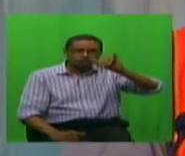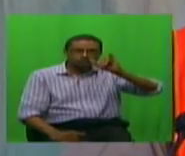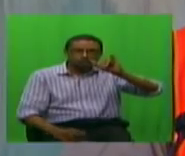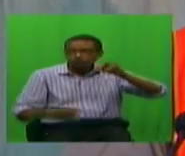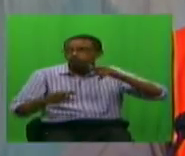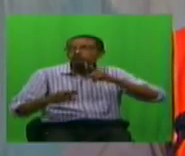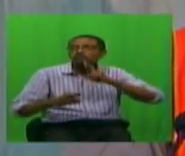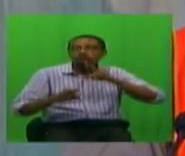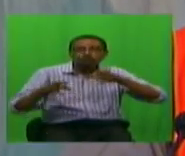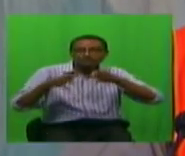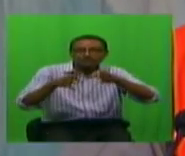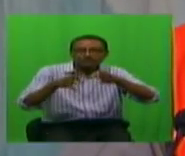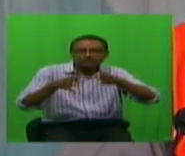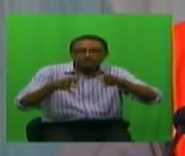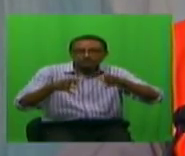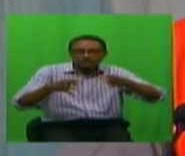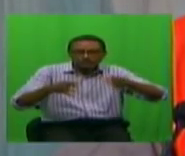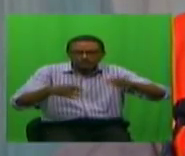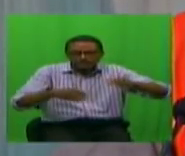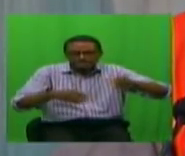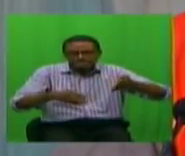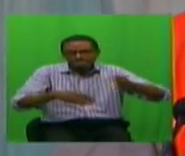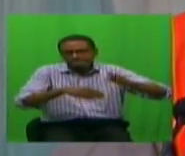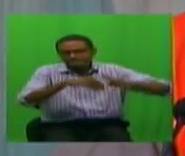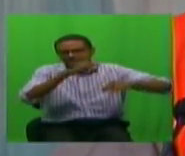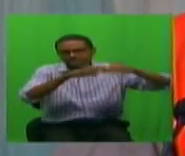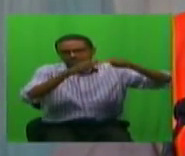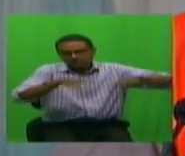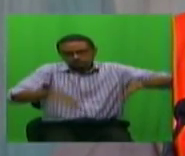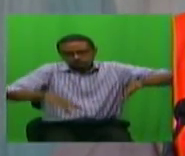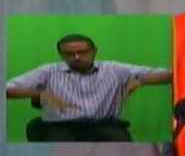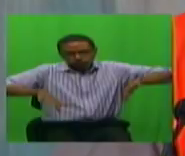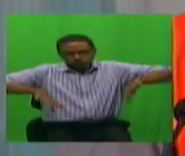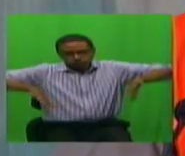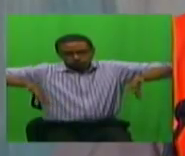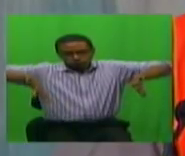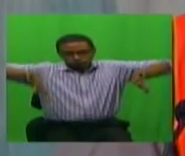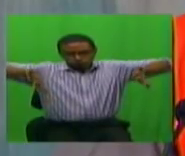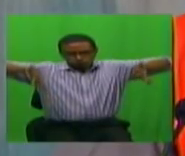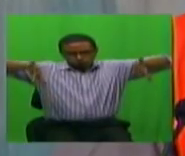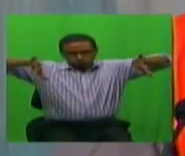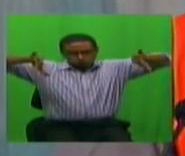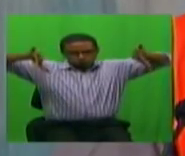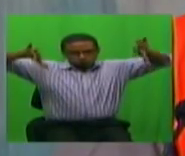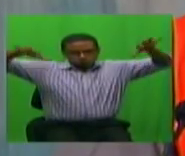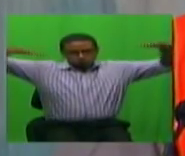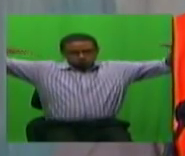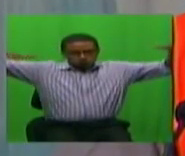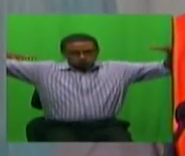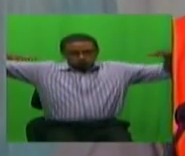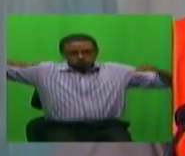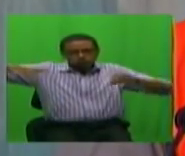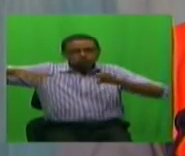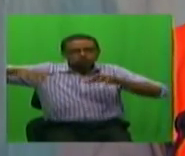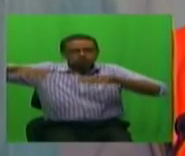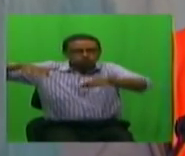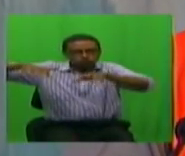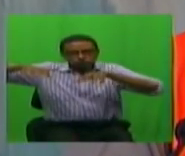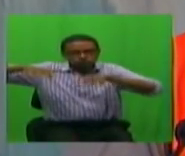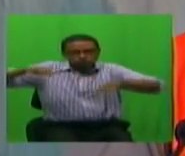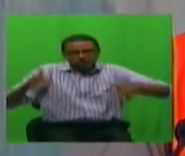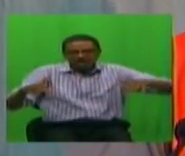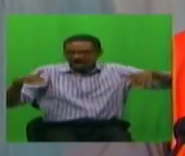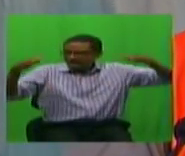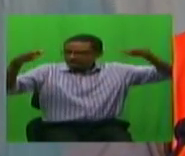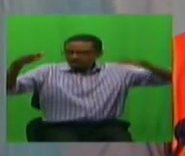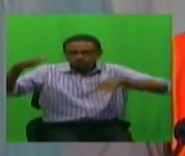and system of putting additional pumps and so. That program is ongoing. There's a tender out for that, and we're hoping that we would try to